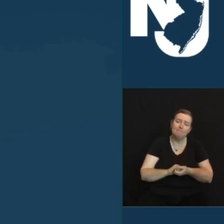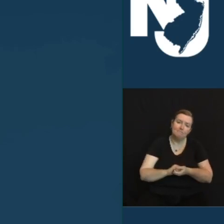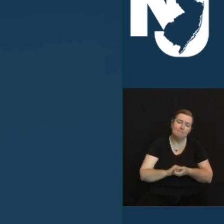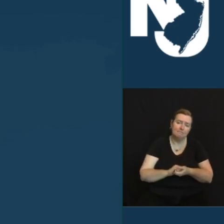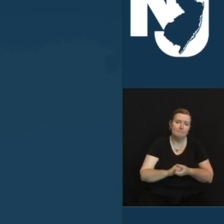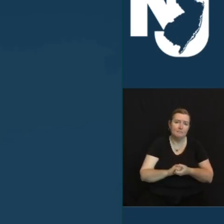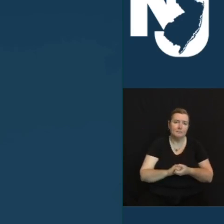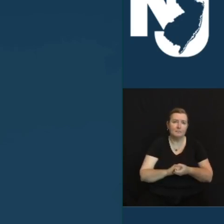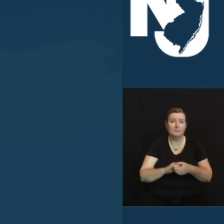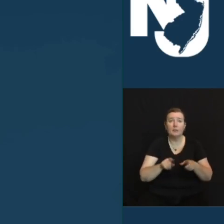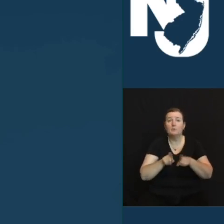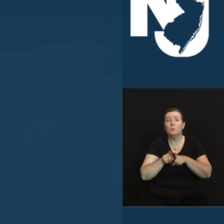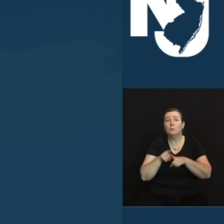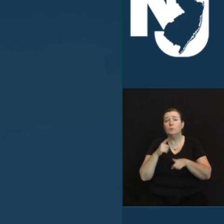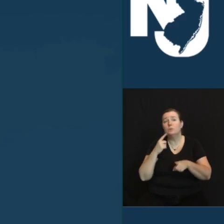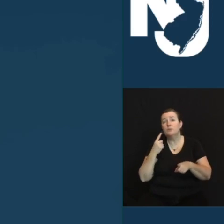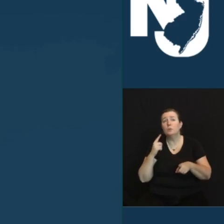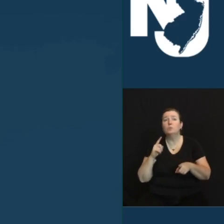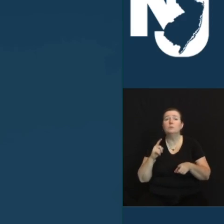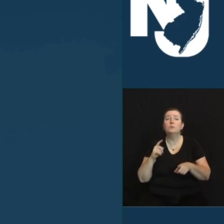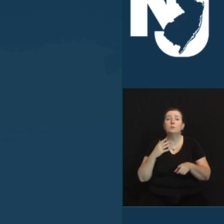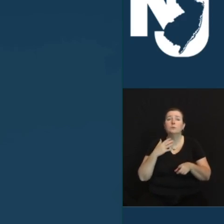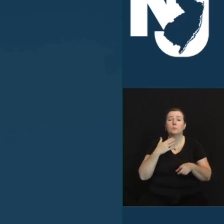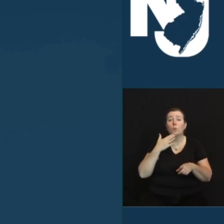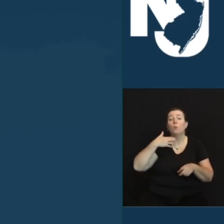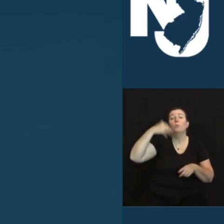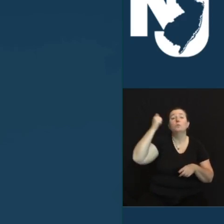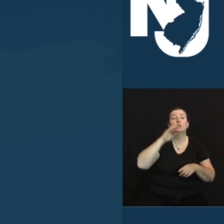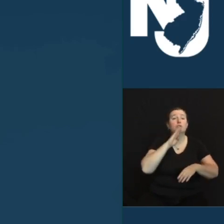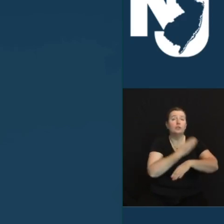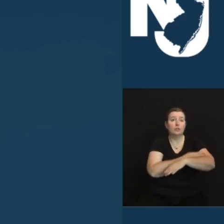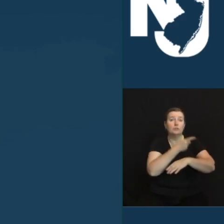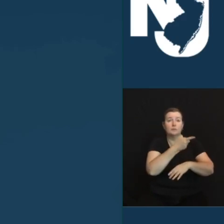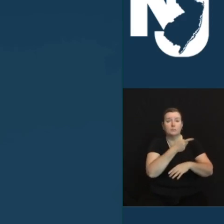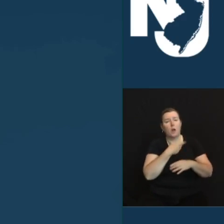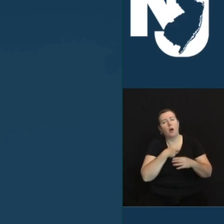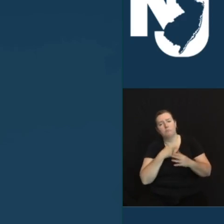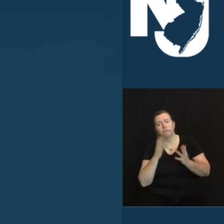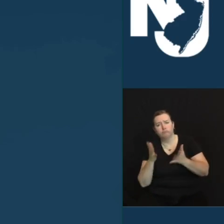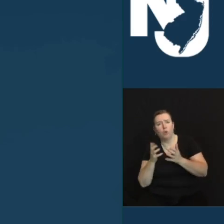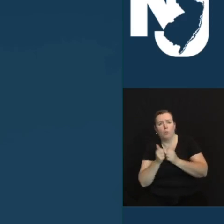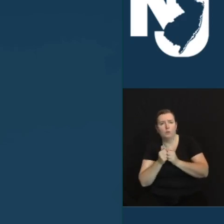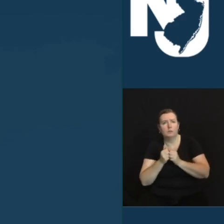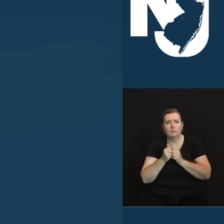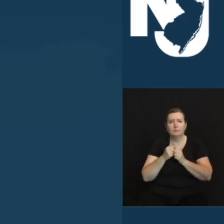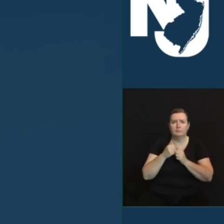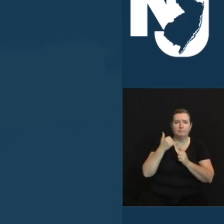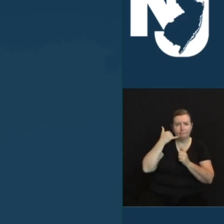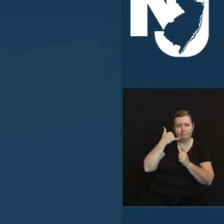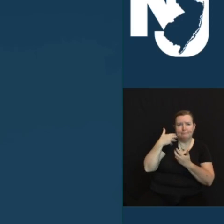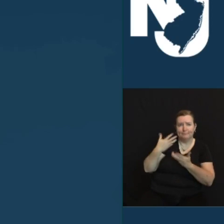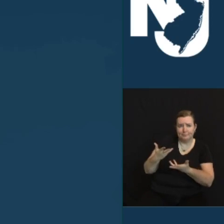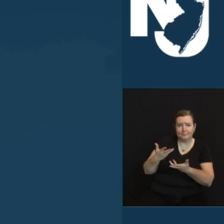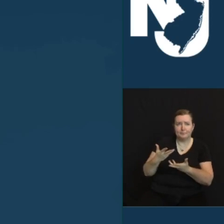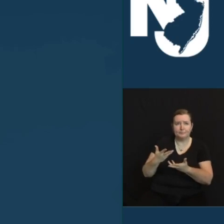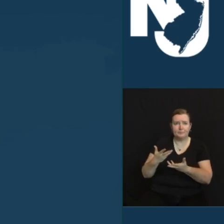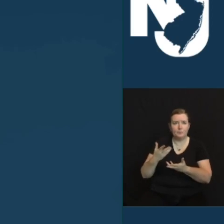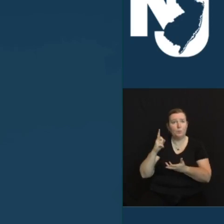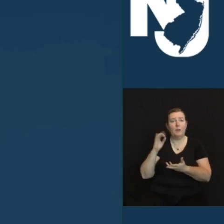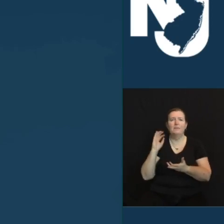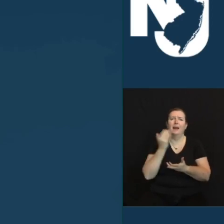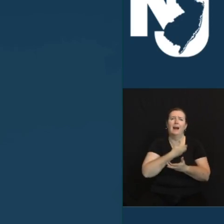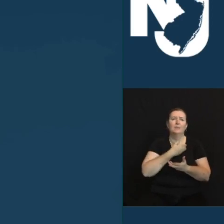for Margot's older daughter, Marlene, with whom I also have the great honor of speaking, who was one of our state's proud dreamers.